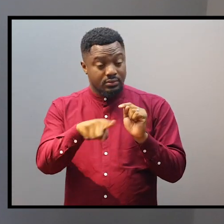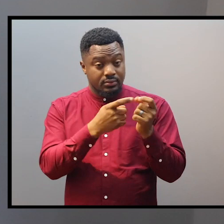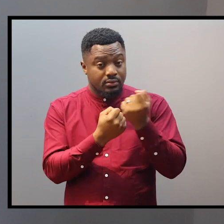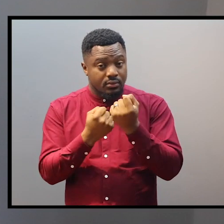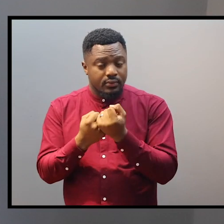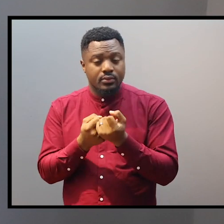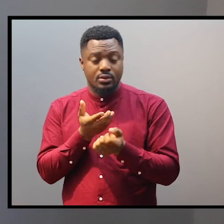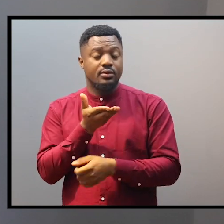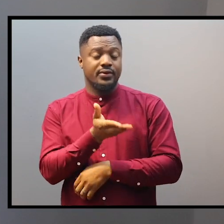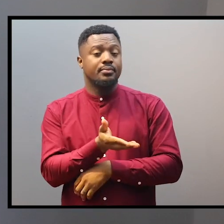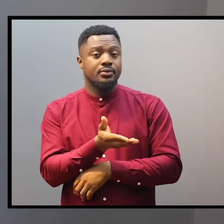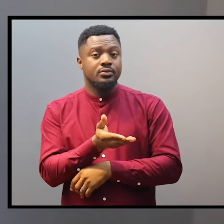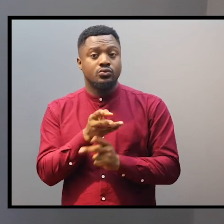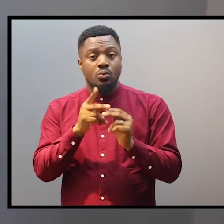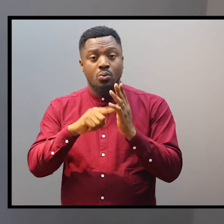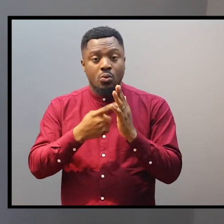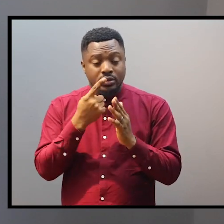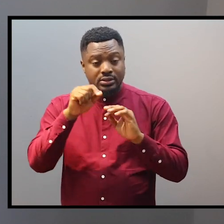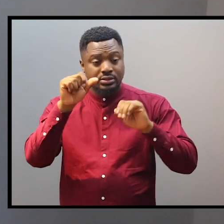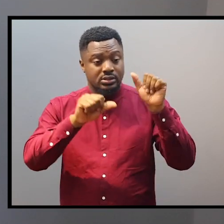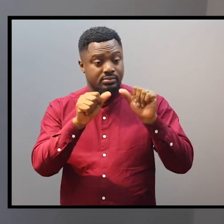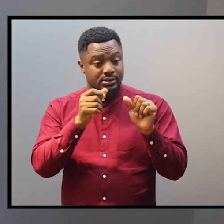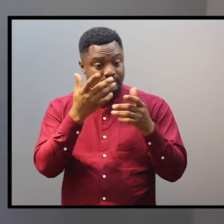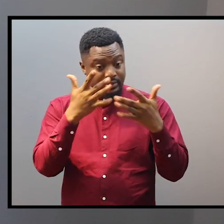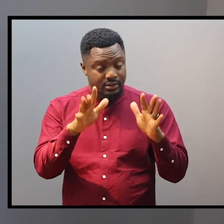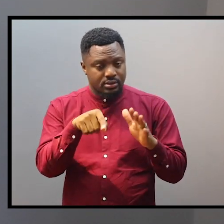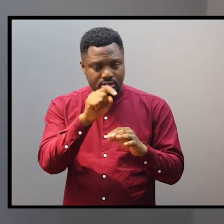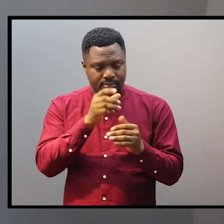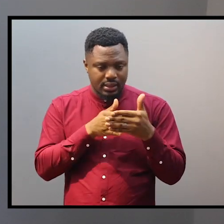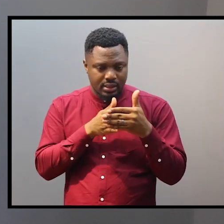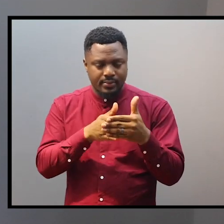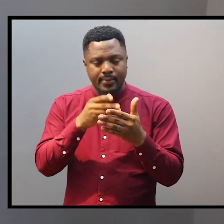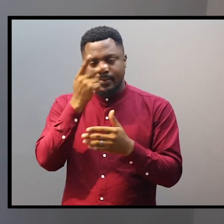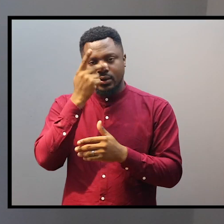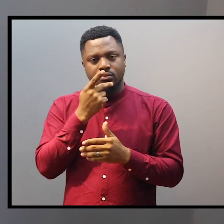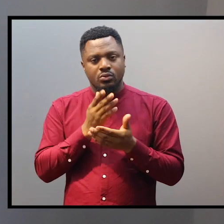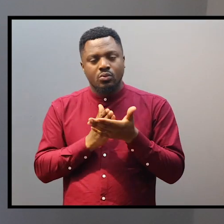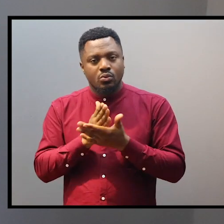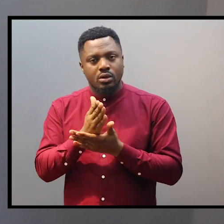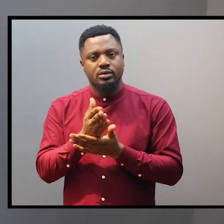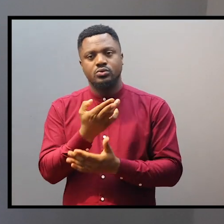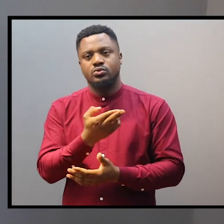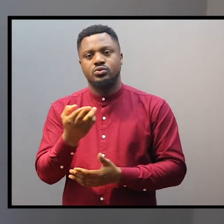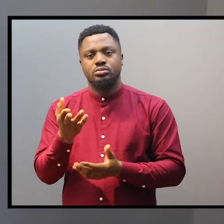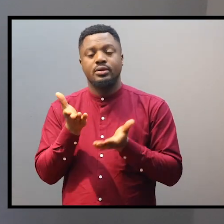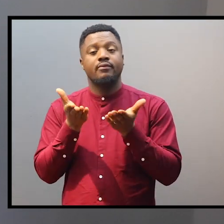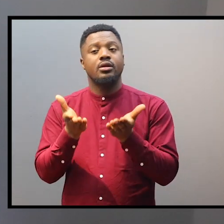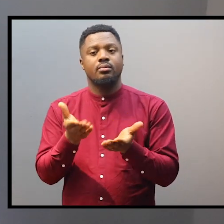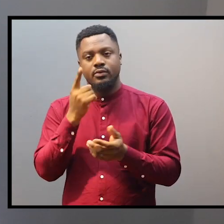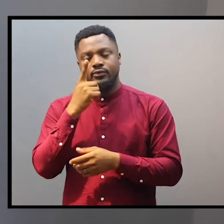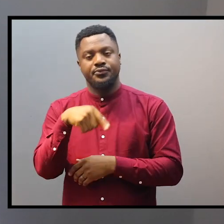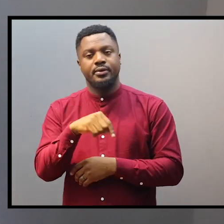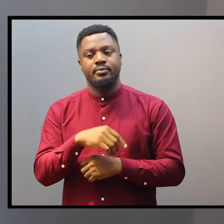self-sufficient. Those supports are also available. So once the assessment is done, we are able to guide the parent to the right